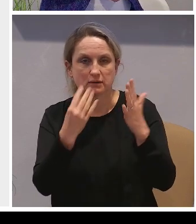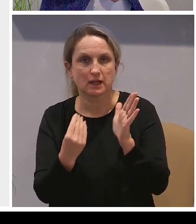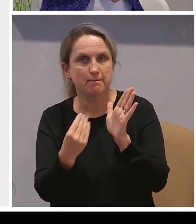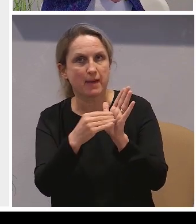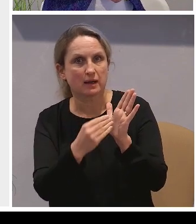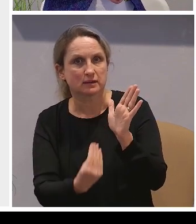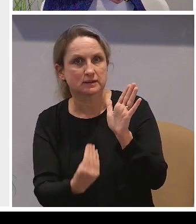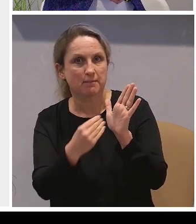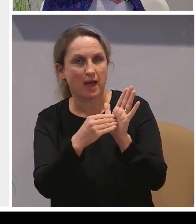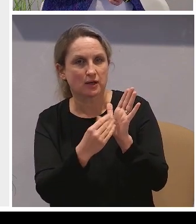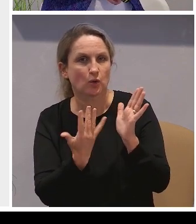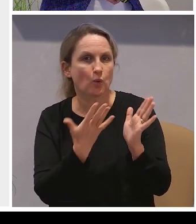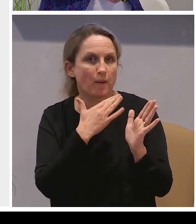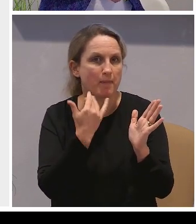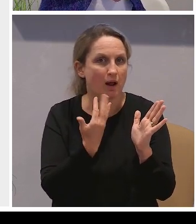These are